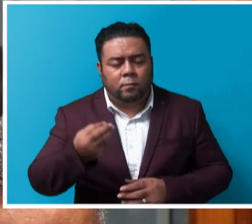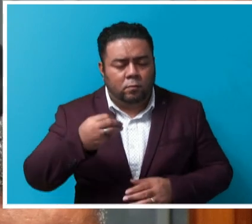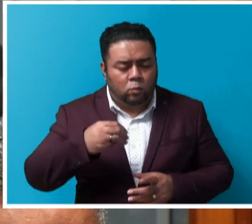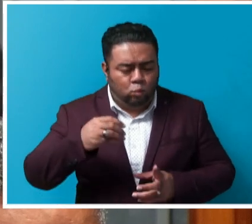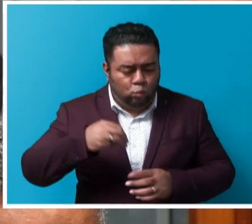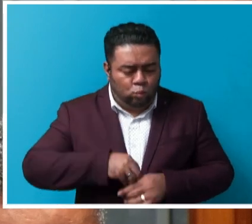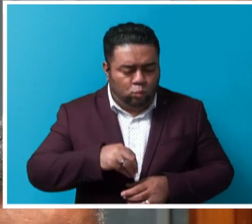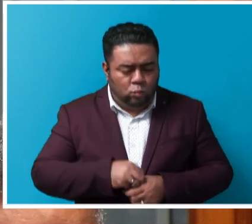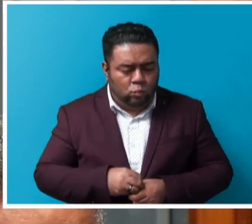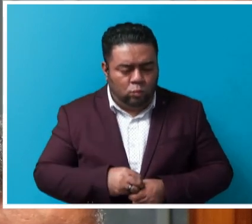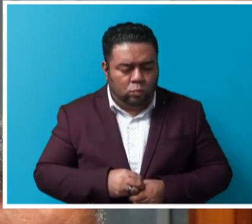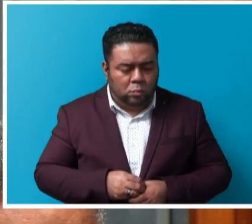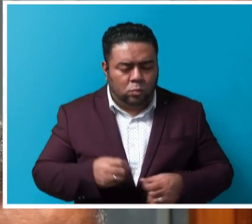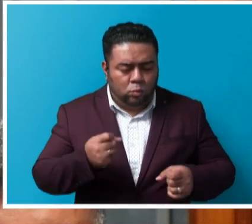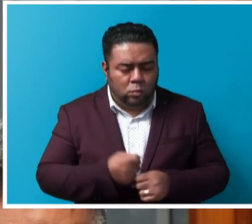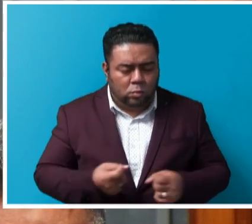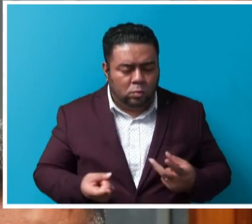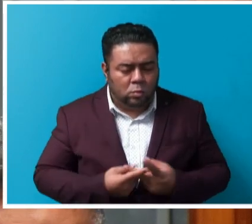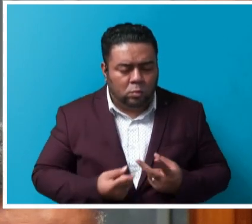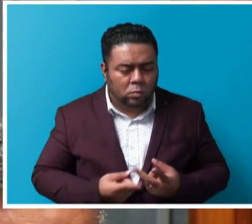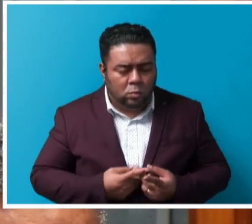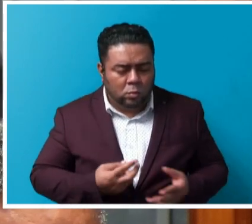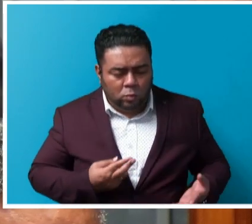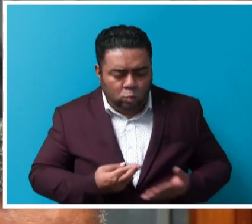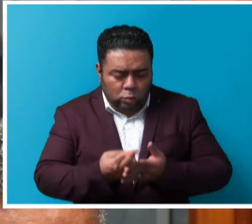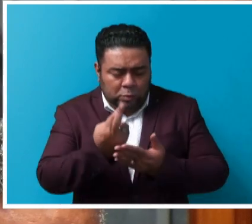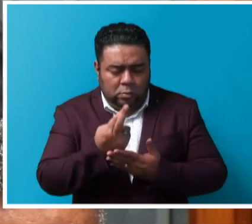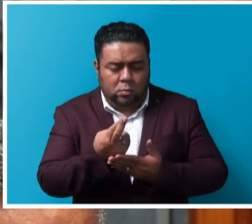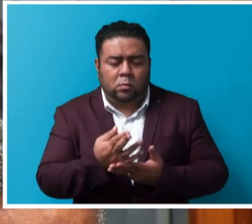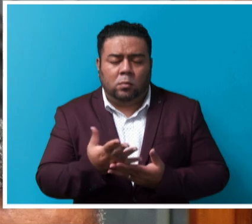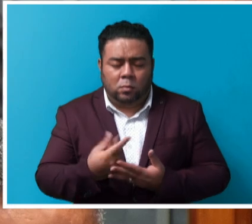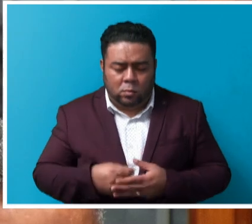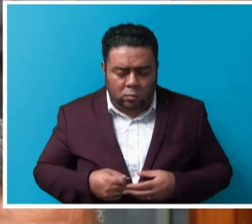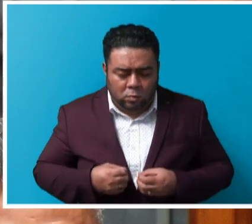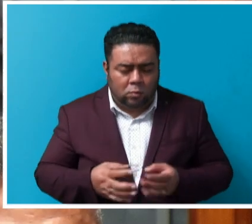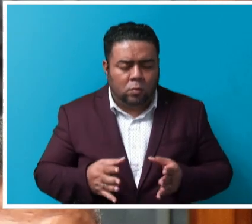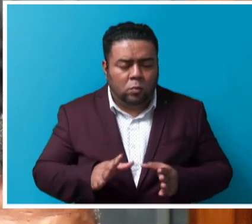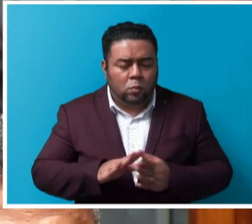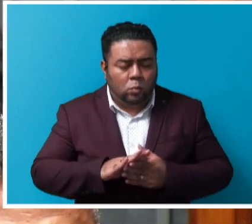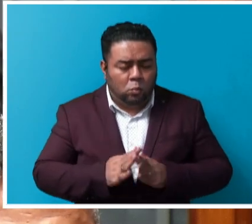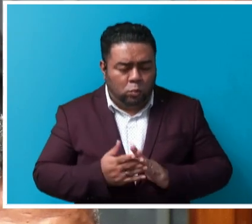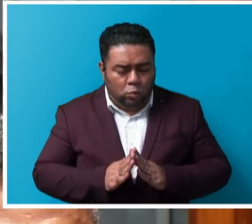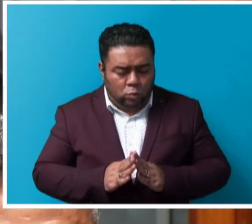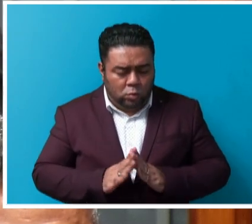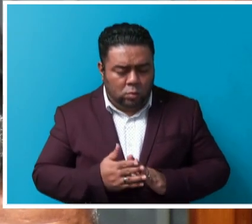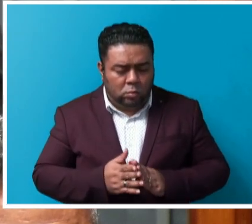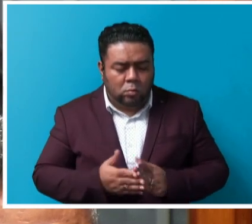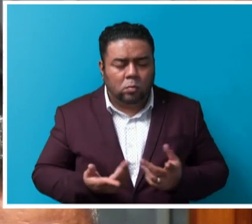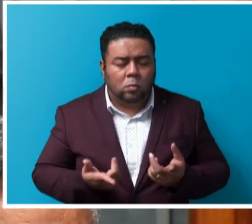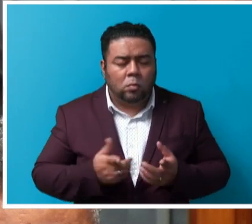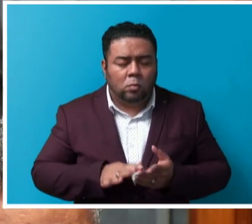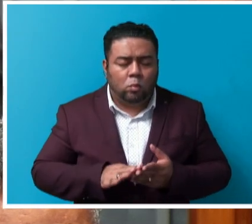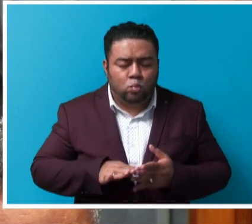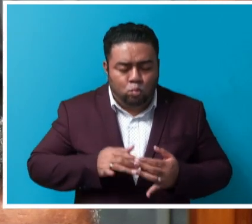development, strengthen disaster resilience, enhance the well-being of our communities across our remote rural and